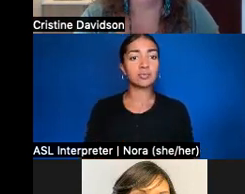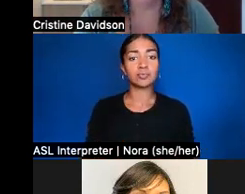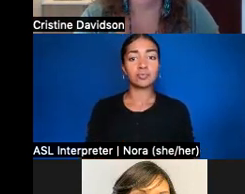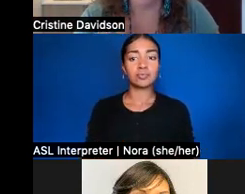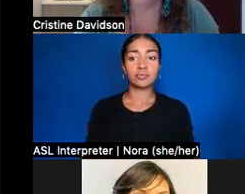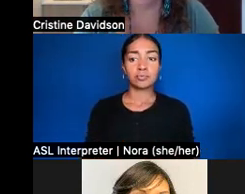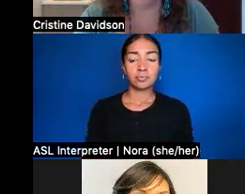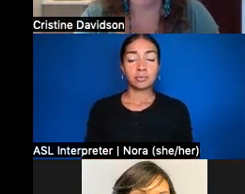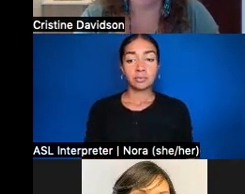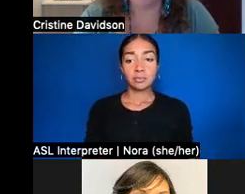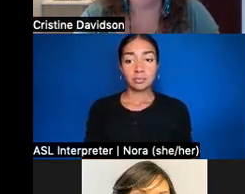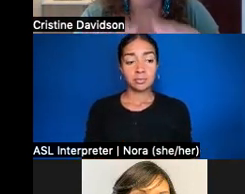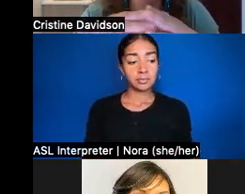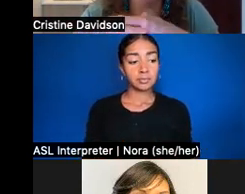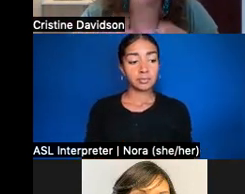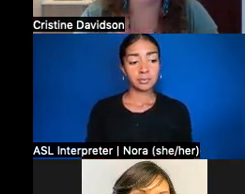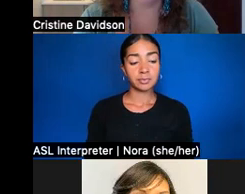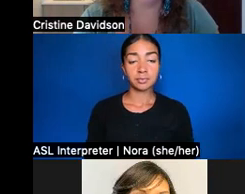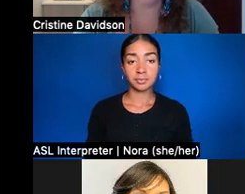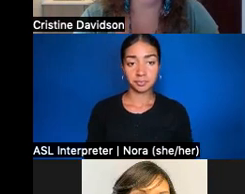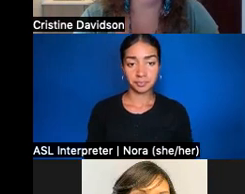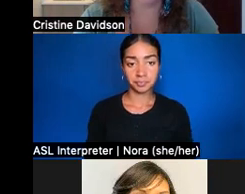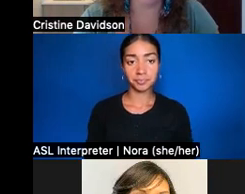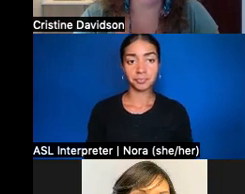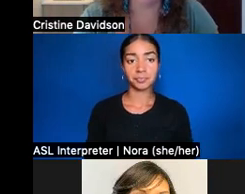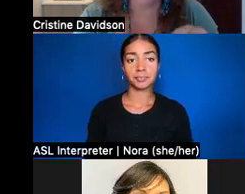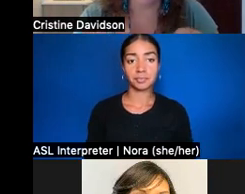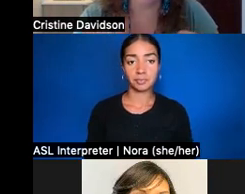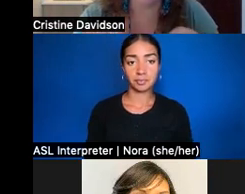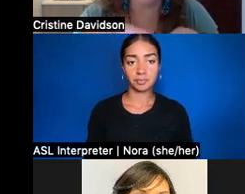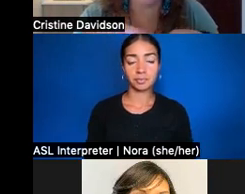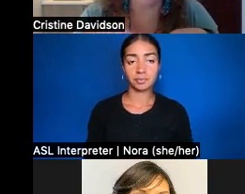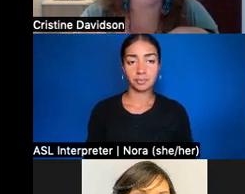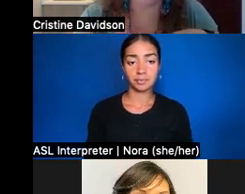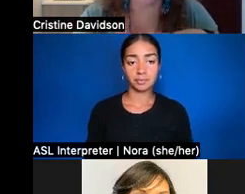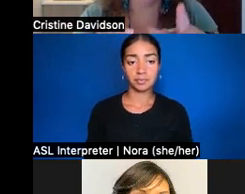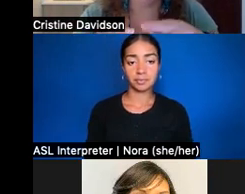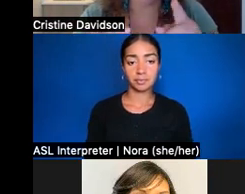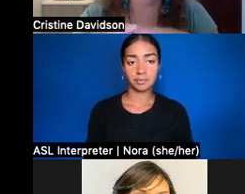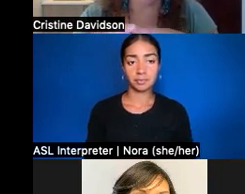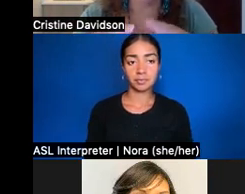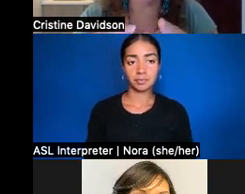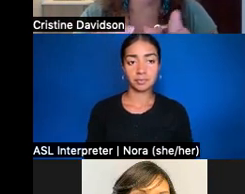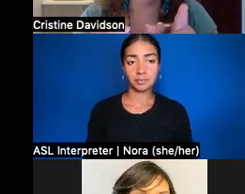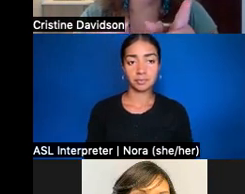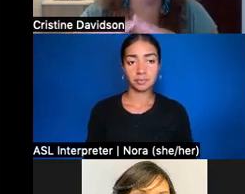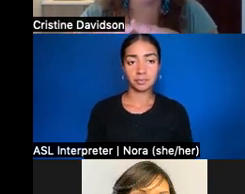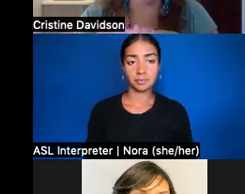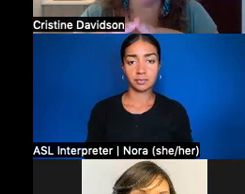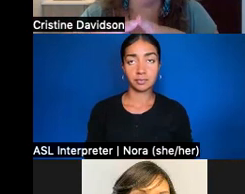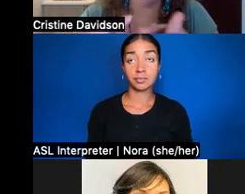Yeah, and another thing too, like why we through in this training why we talk about